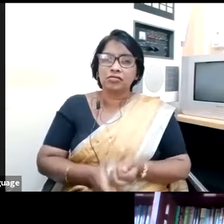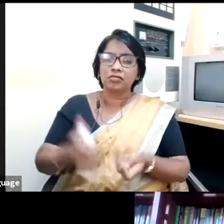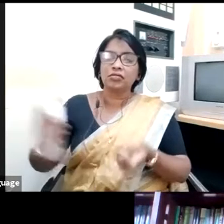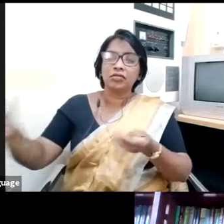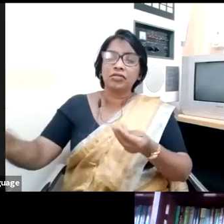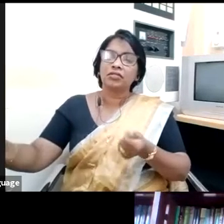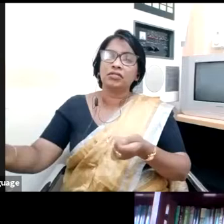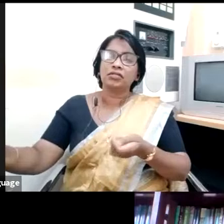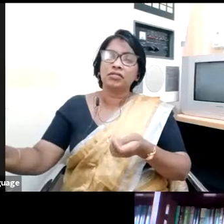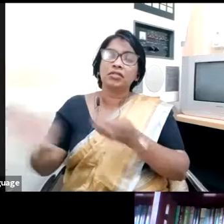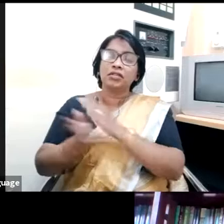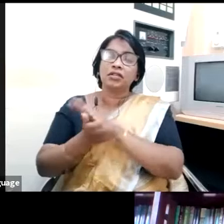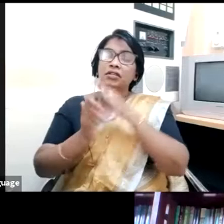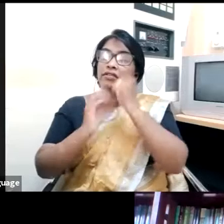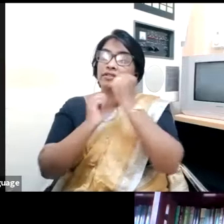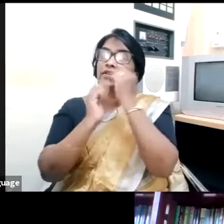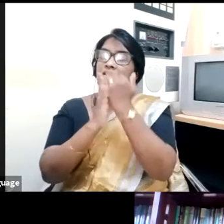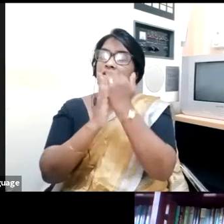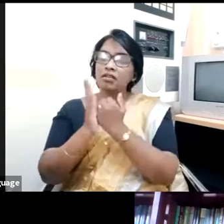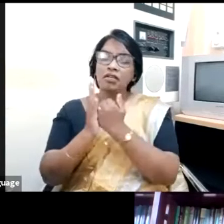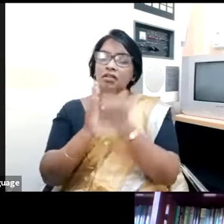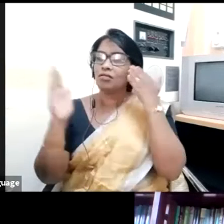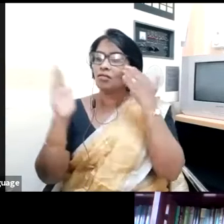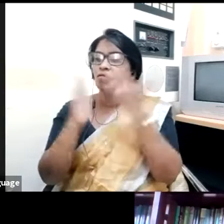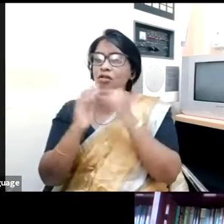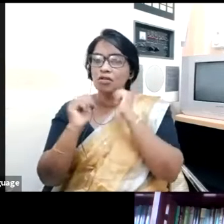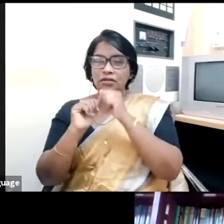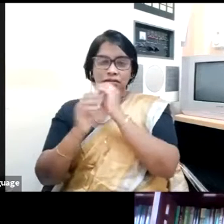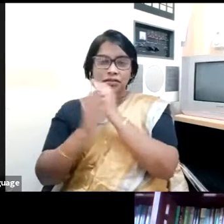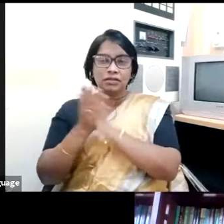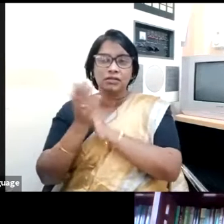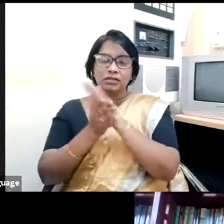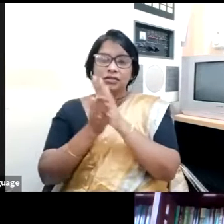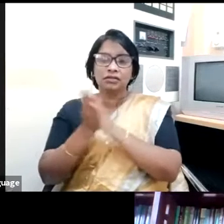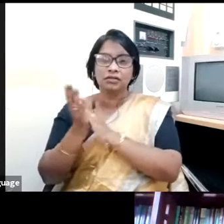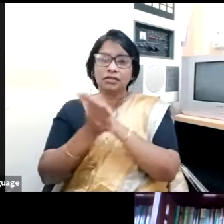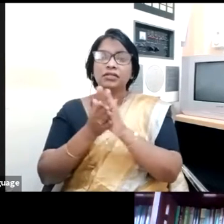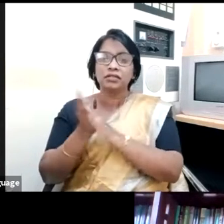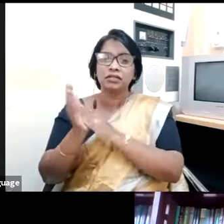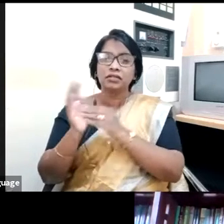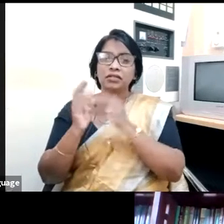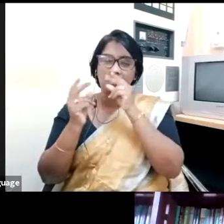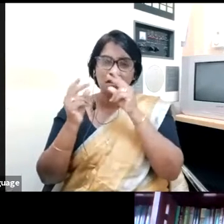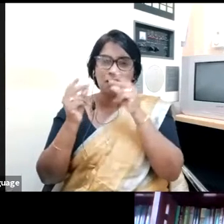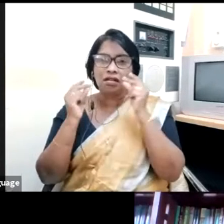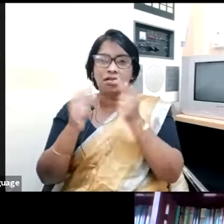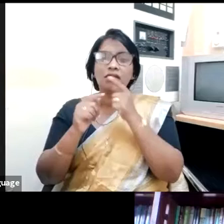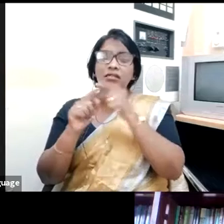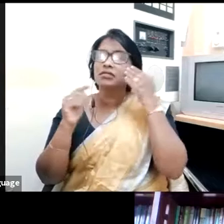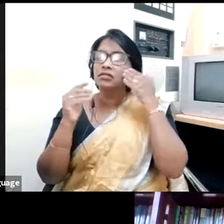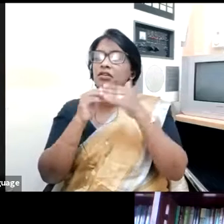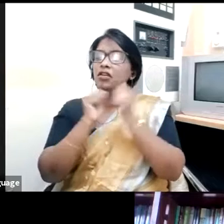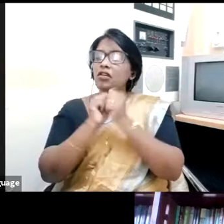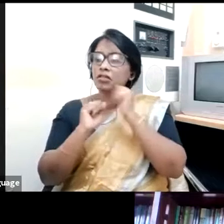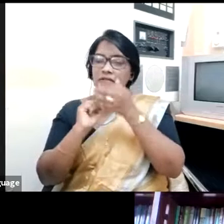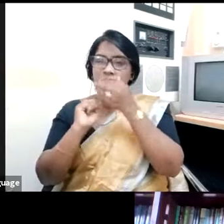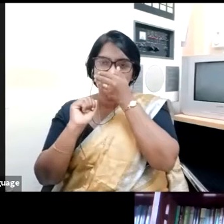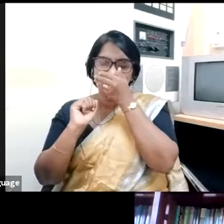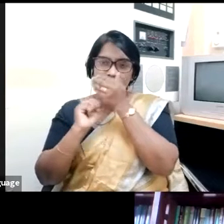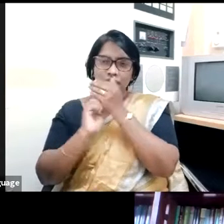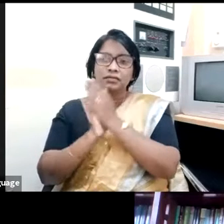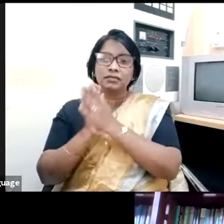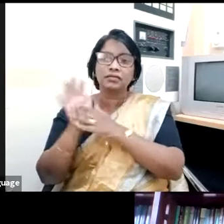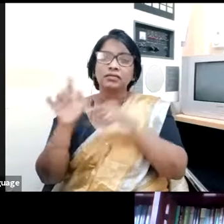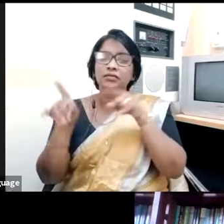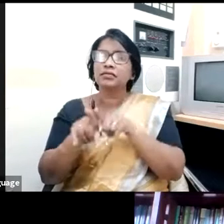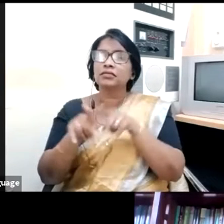the climate emergency. One of the words that I'm missing in all of this is the word urgency, because I'm seeing too